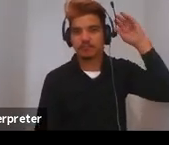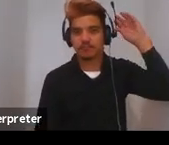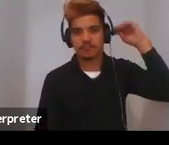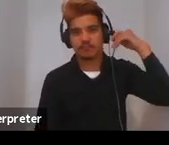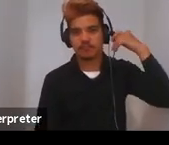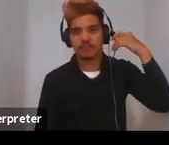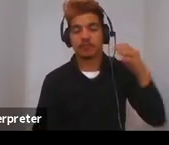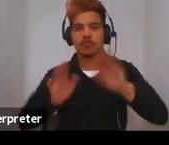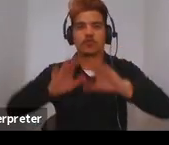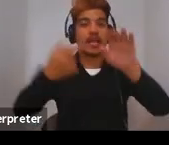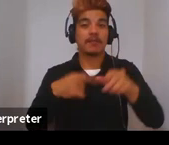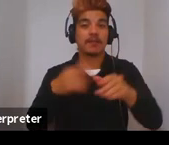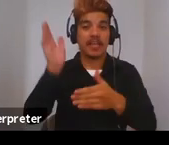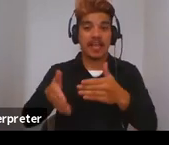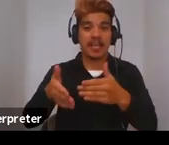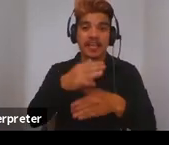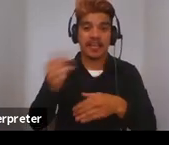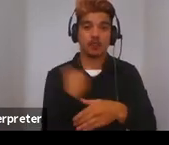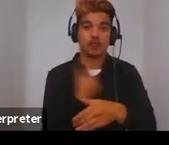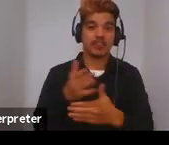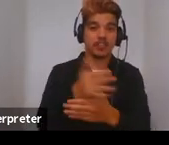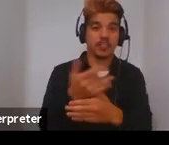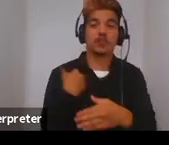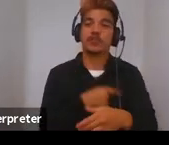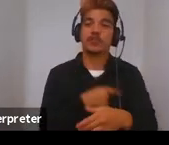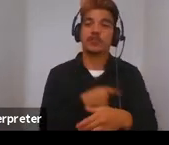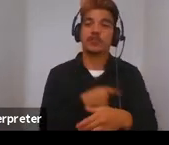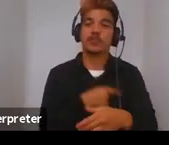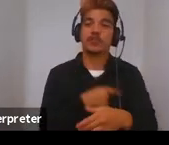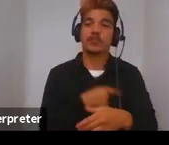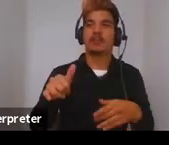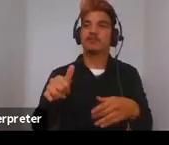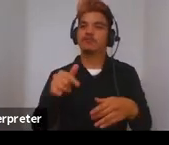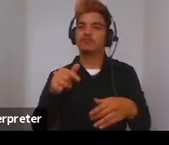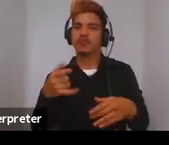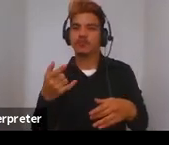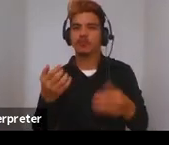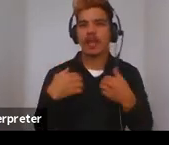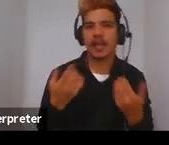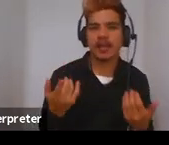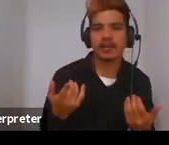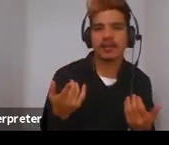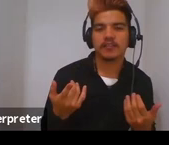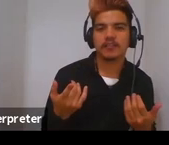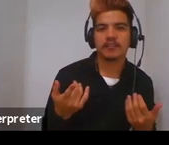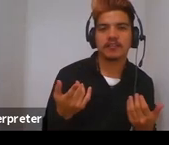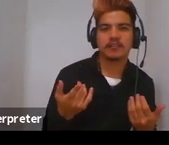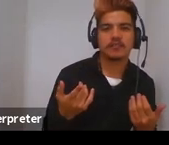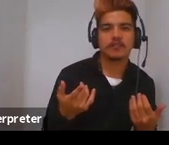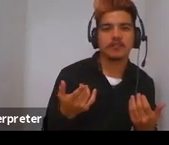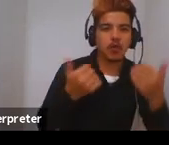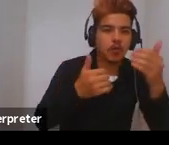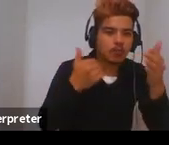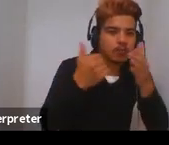Great. I'm going to end the poll and we'll share. We see that we actually have for this group, we have a